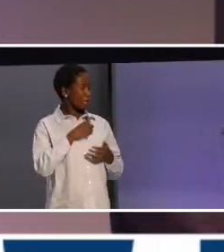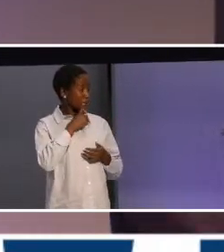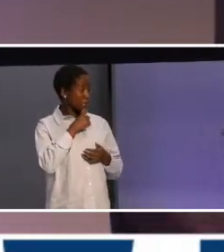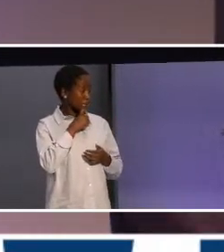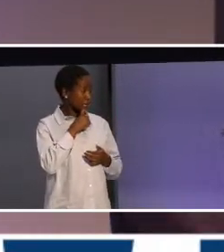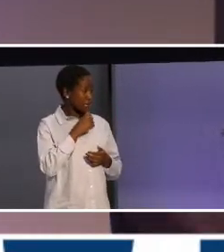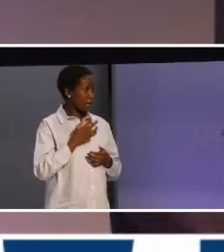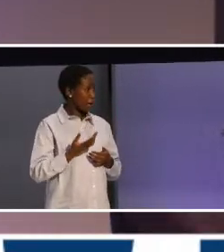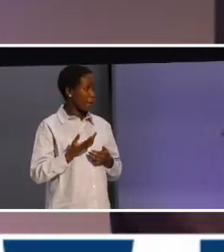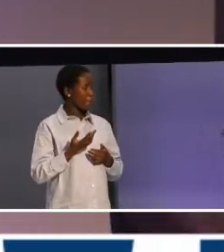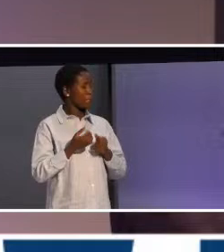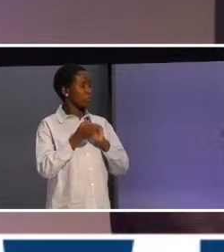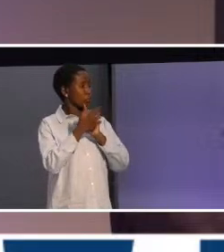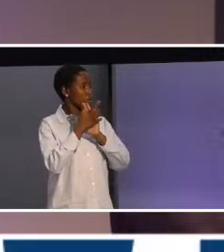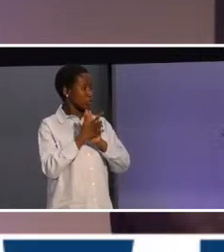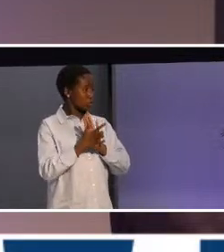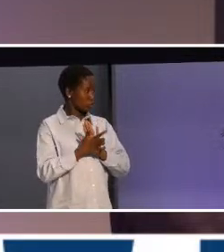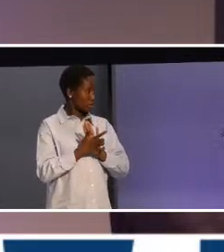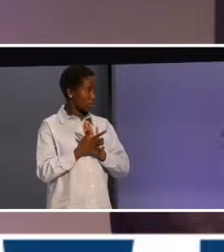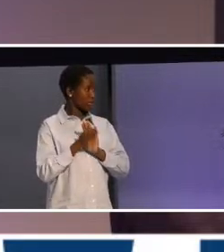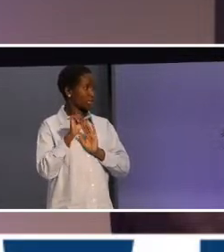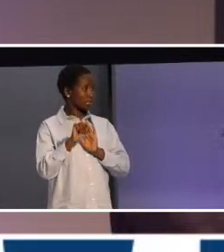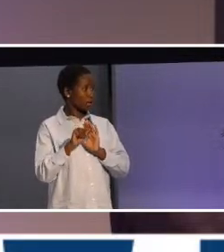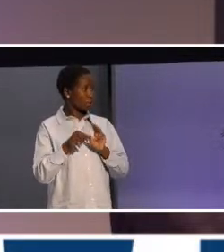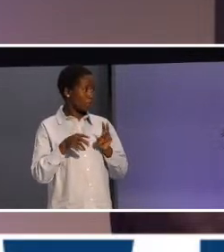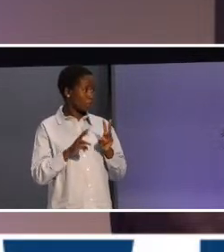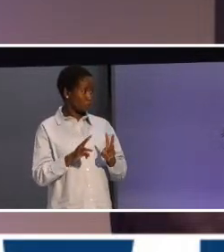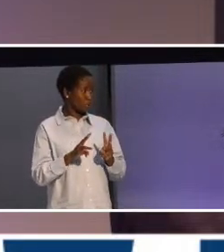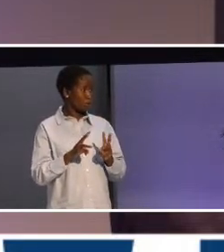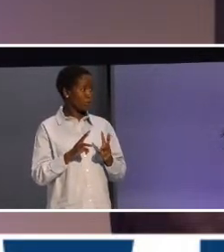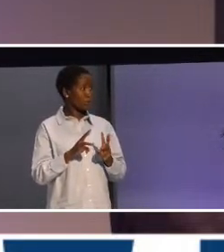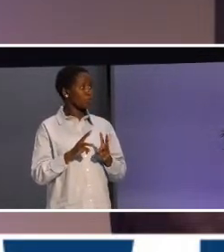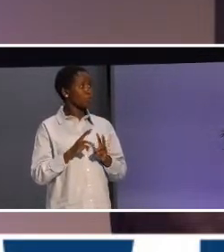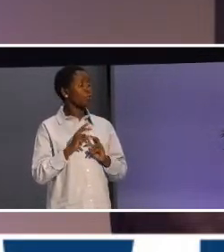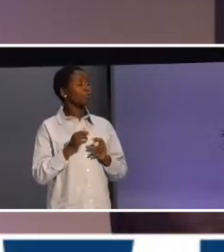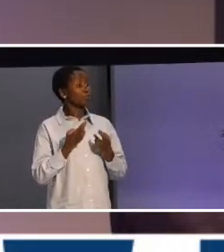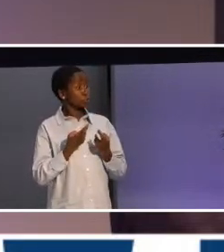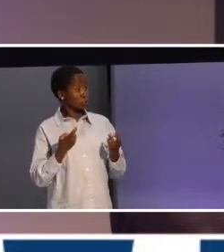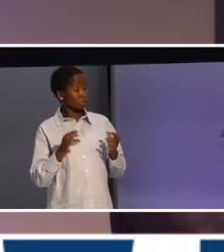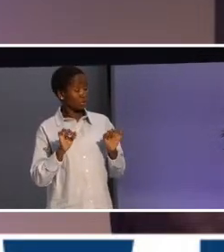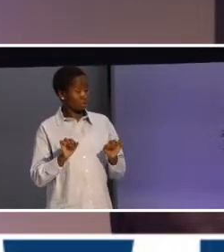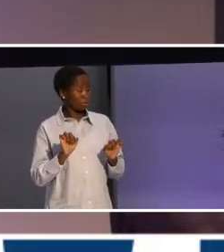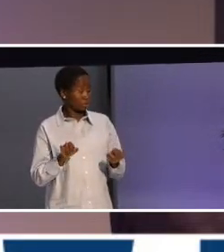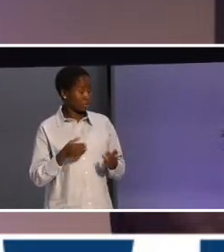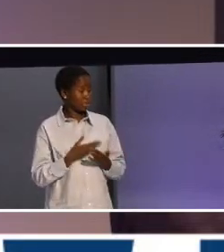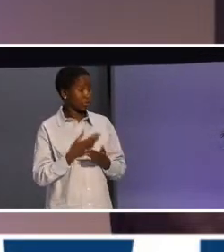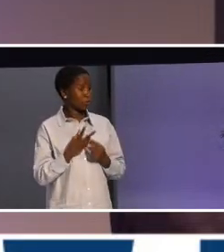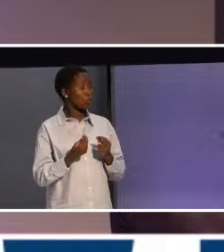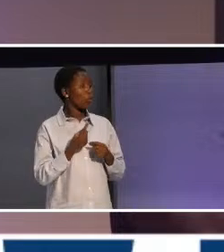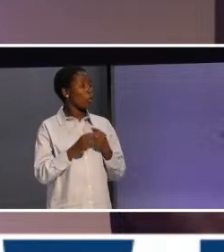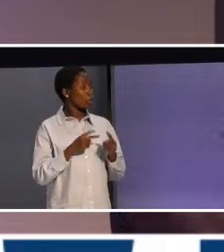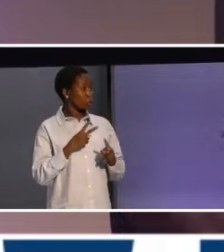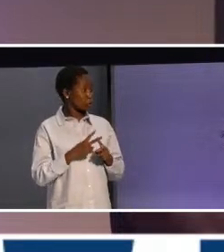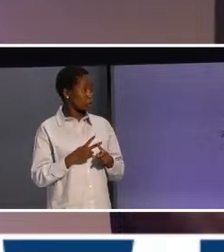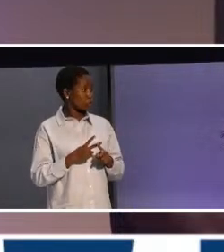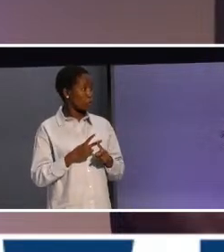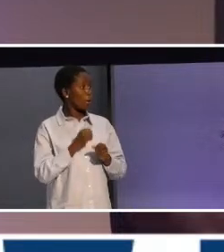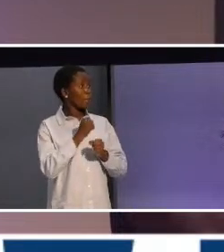and legislative instruments for enforcing codes of conduct, ethical behavior during election.